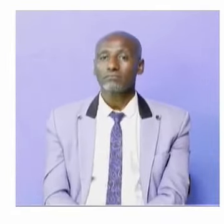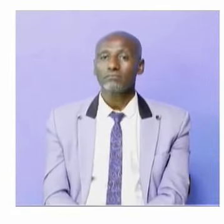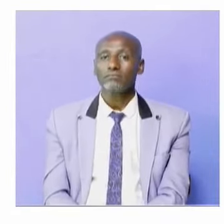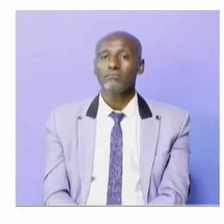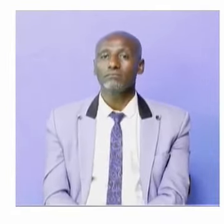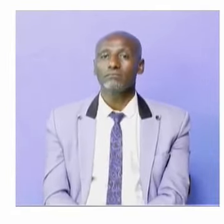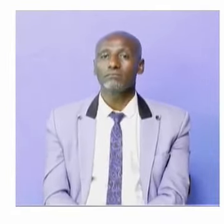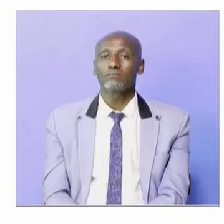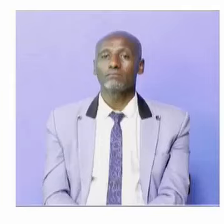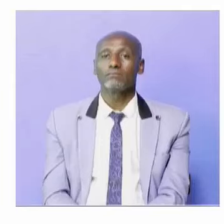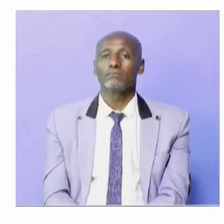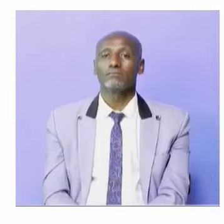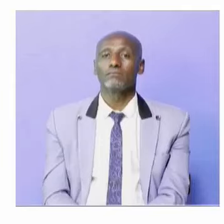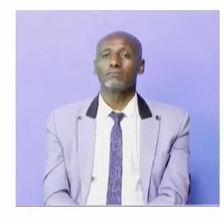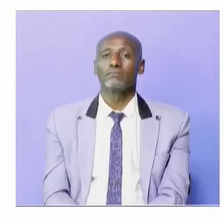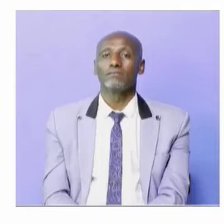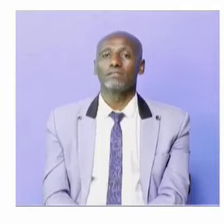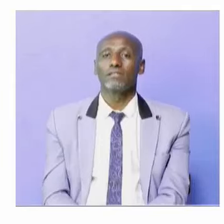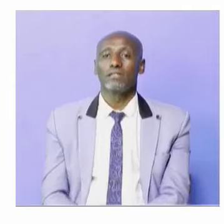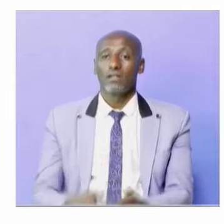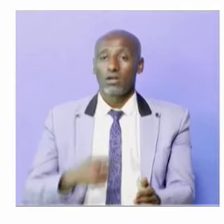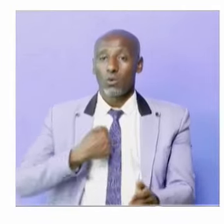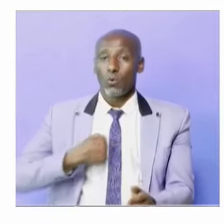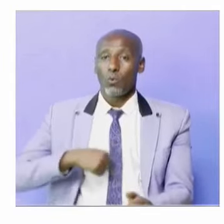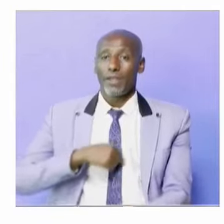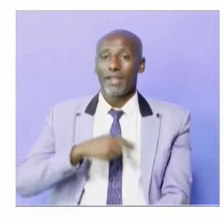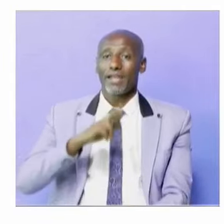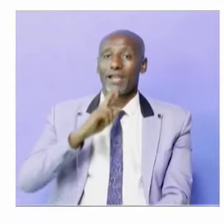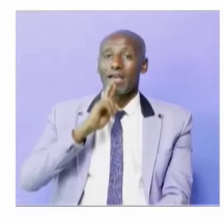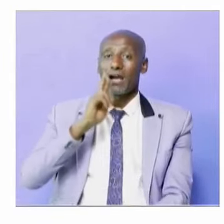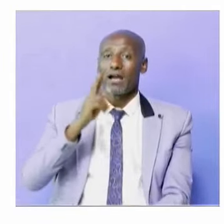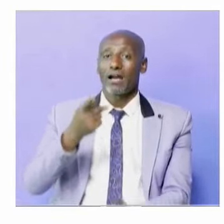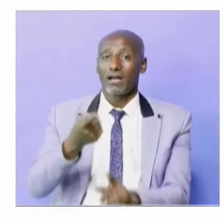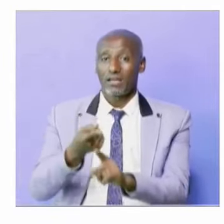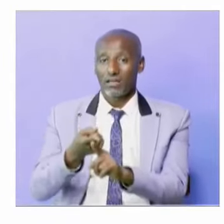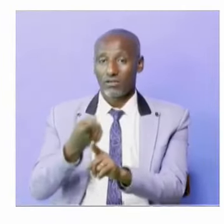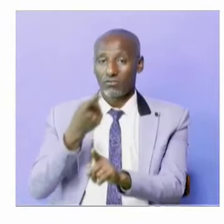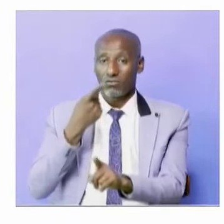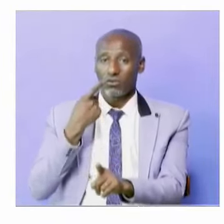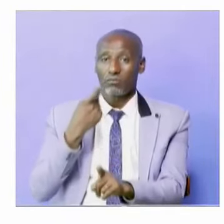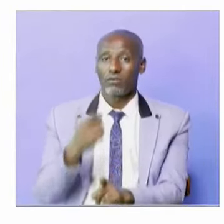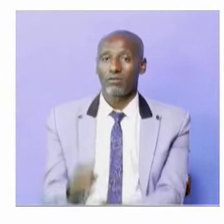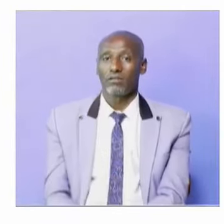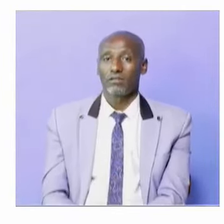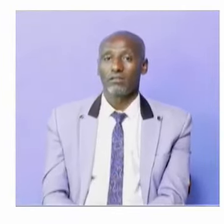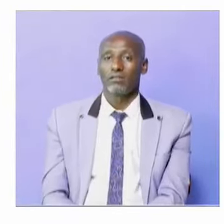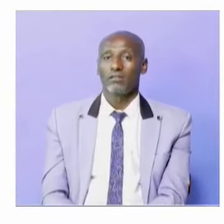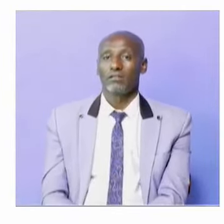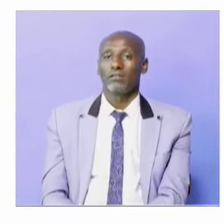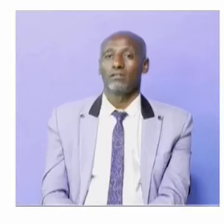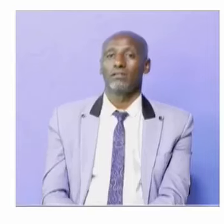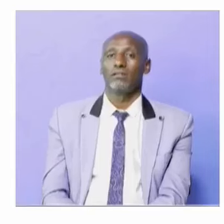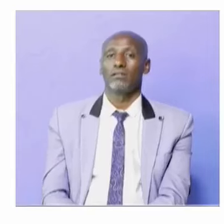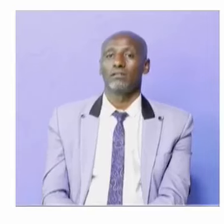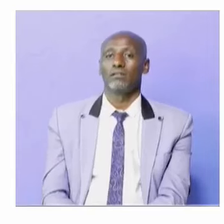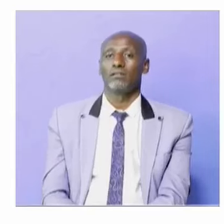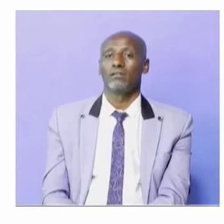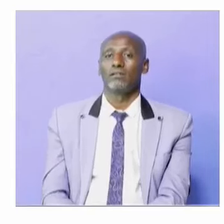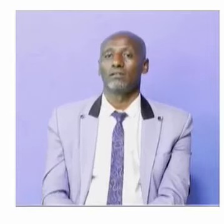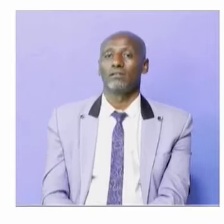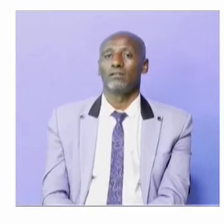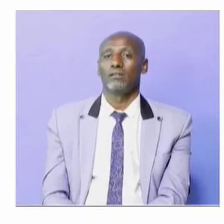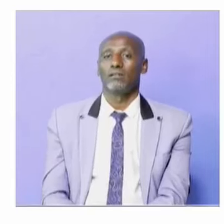Then we can say we are from, or I am from is